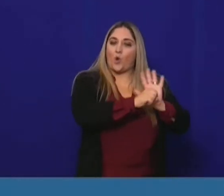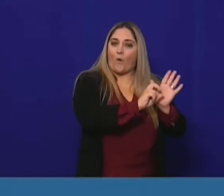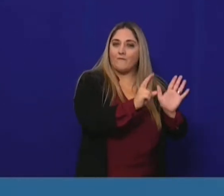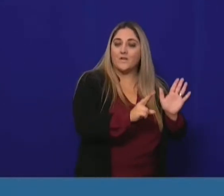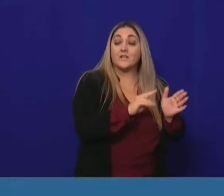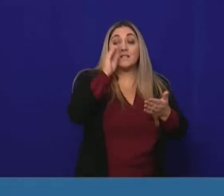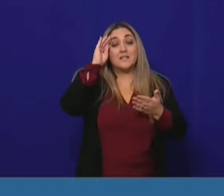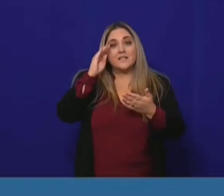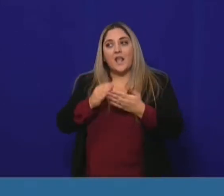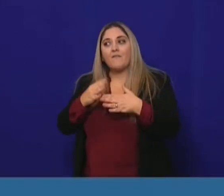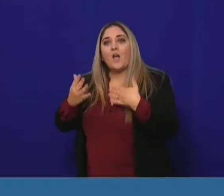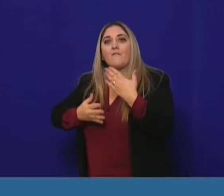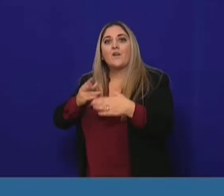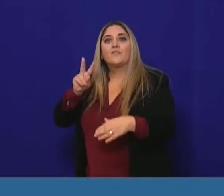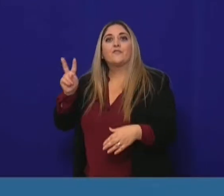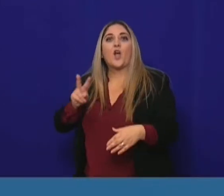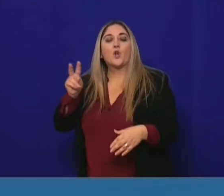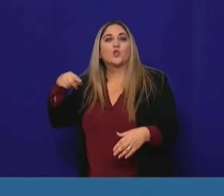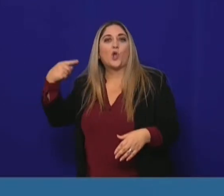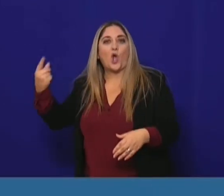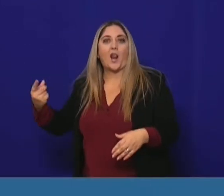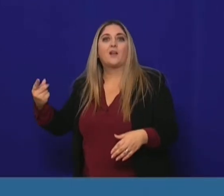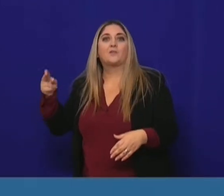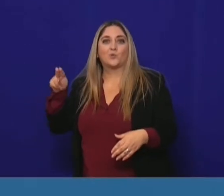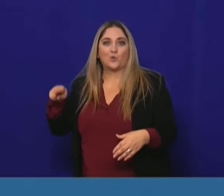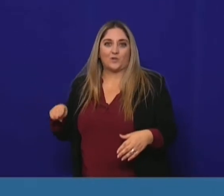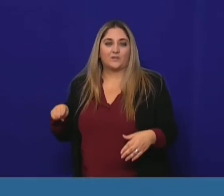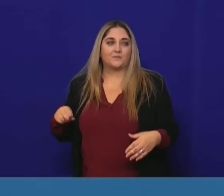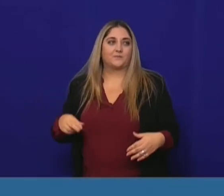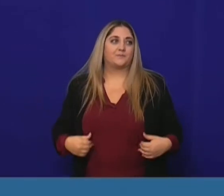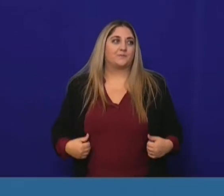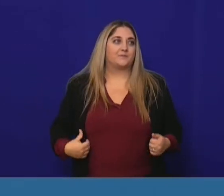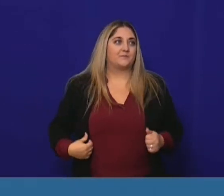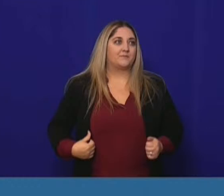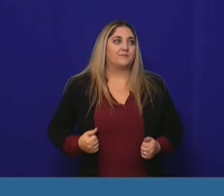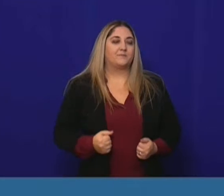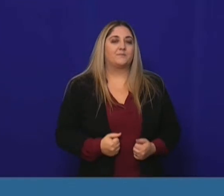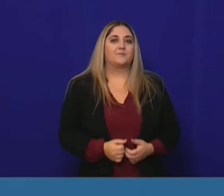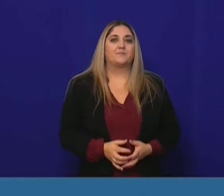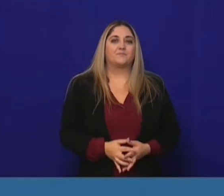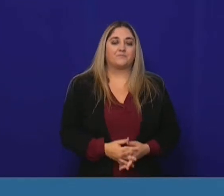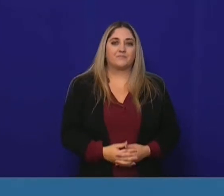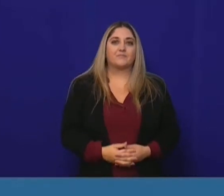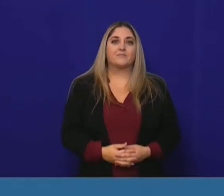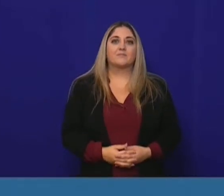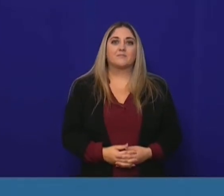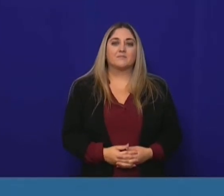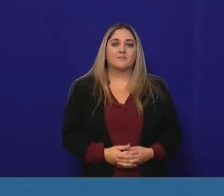wkoll qiegħed tipproteġi għal ħafna viruses u mikrobi oħrajn.